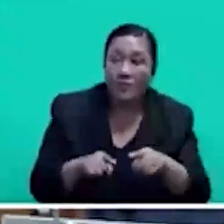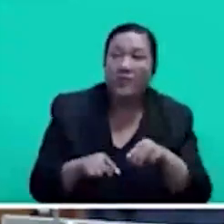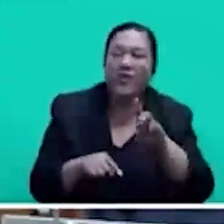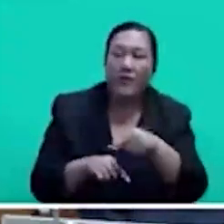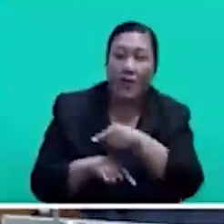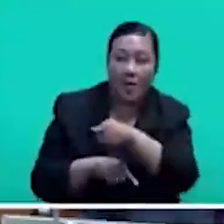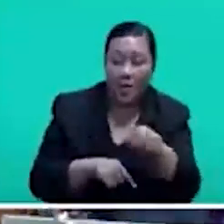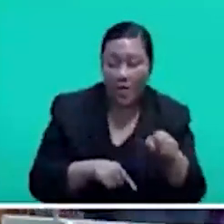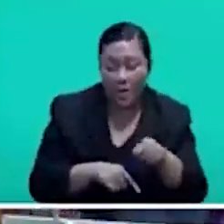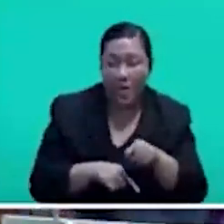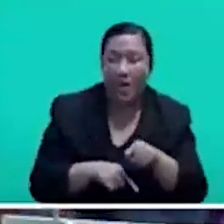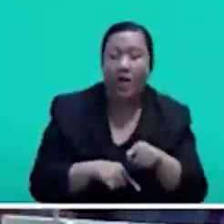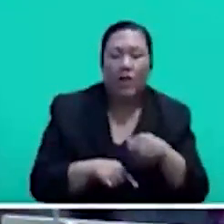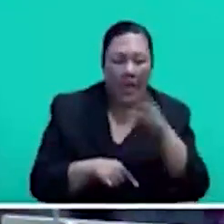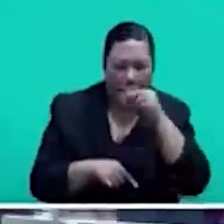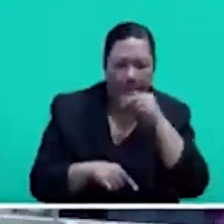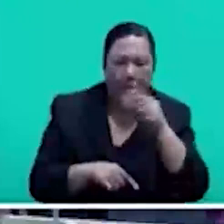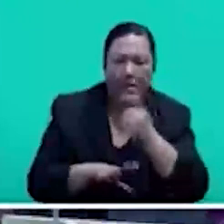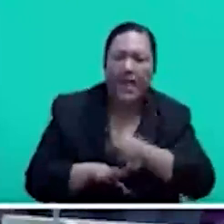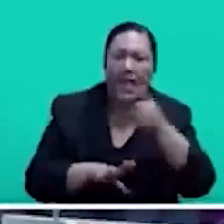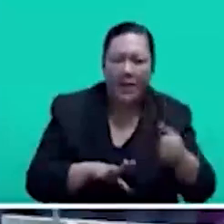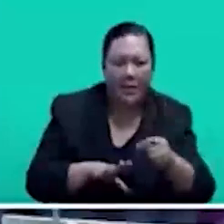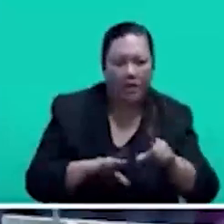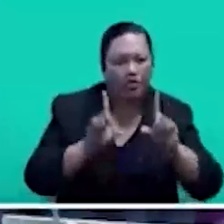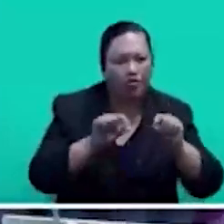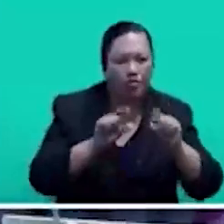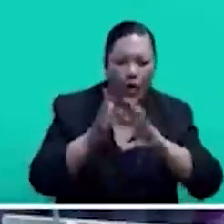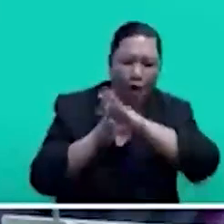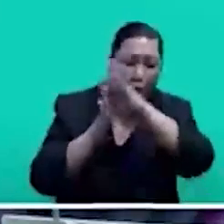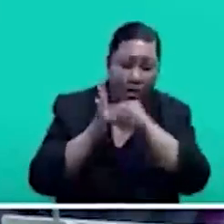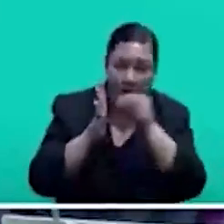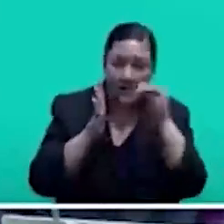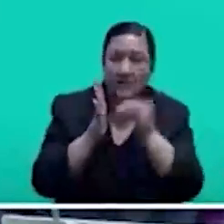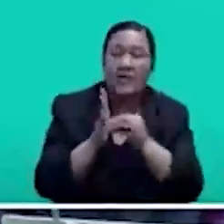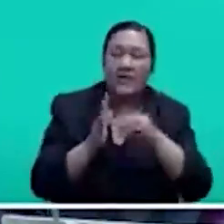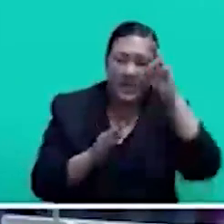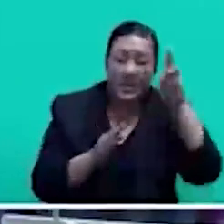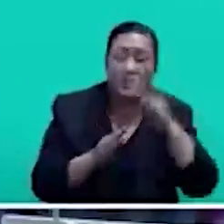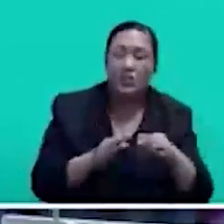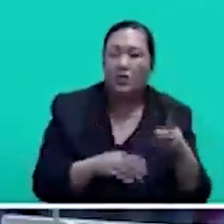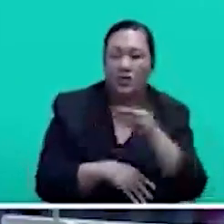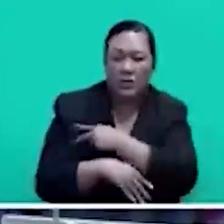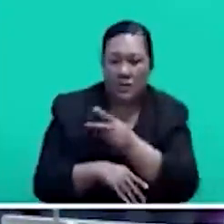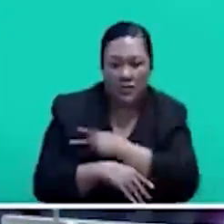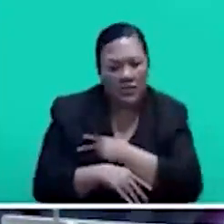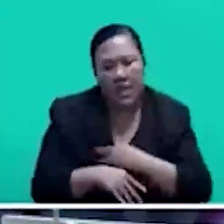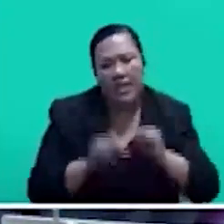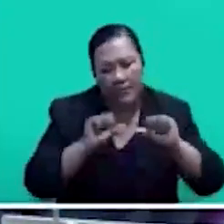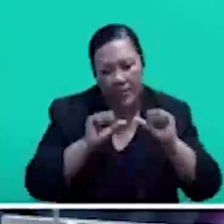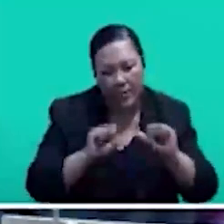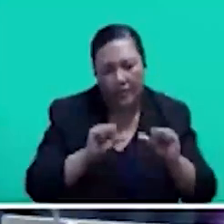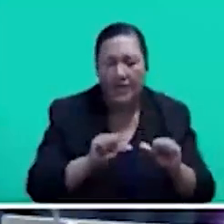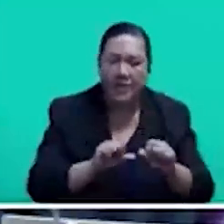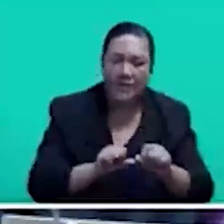investment that will enable the government to undertake a holistic national security and defense review. The